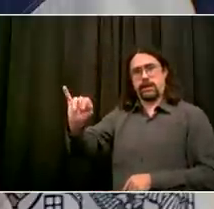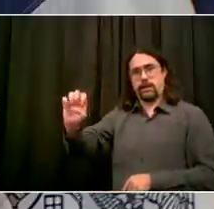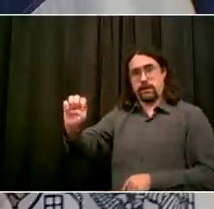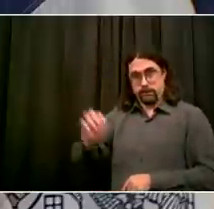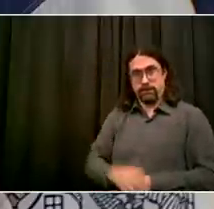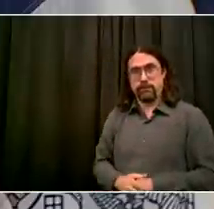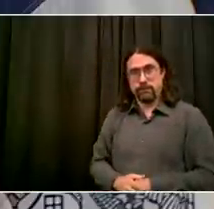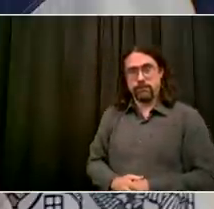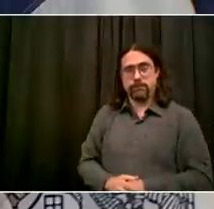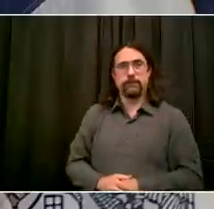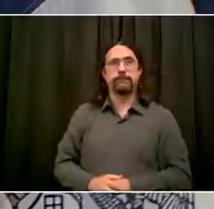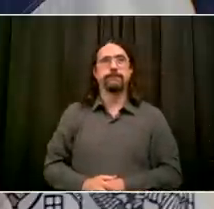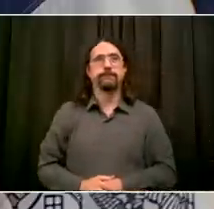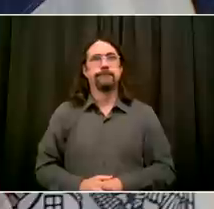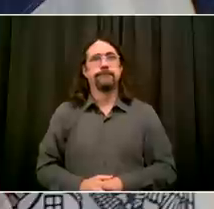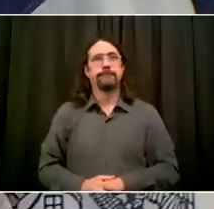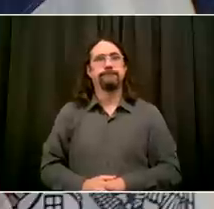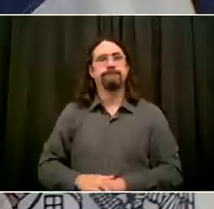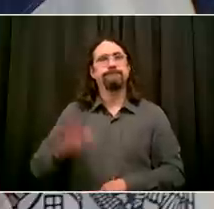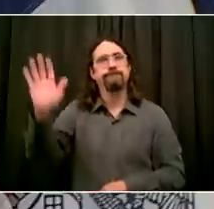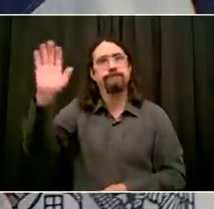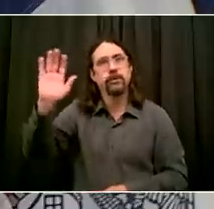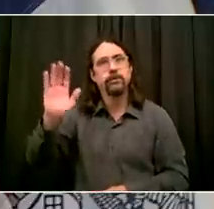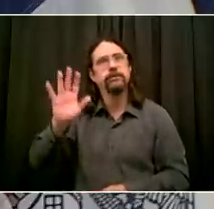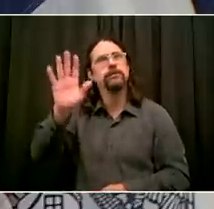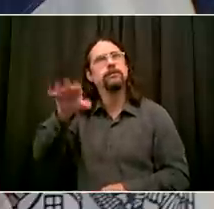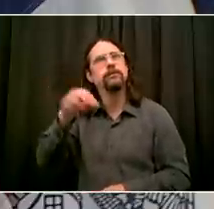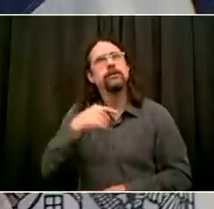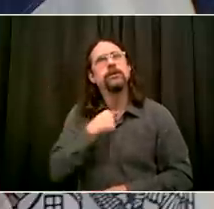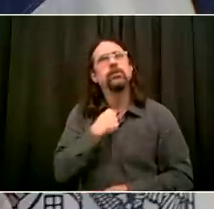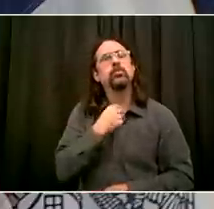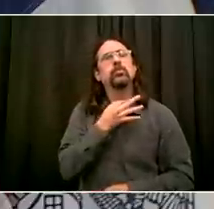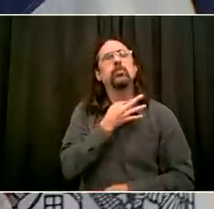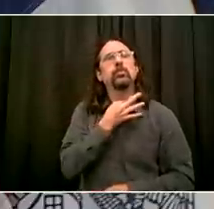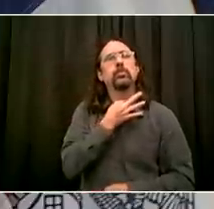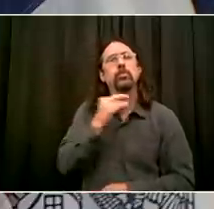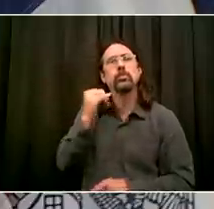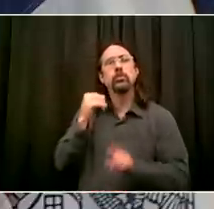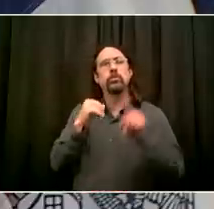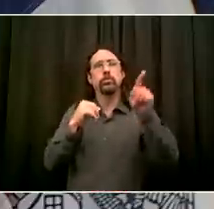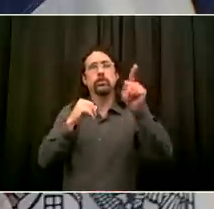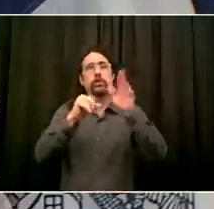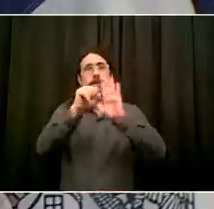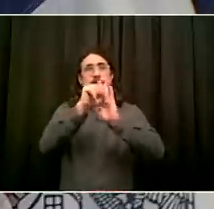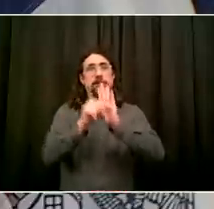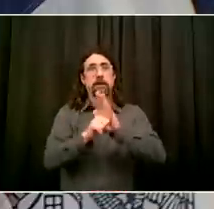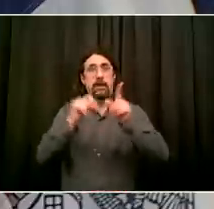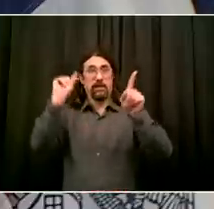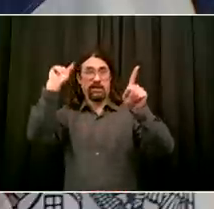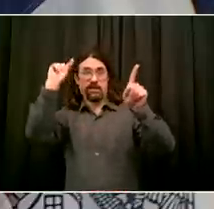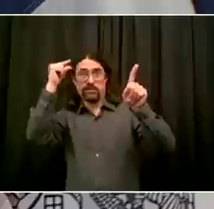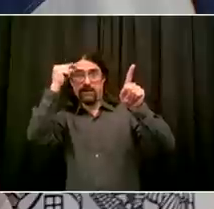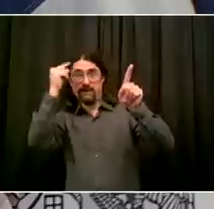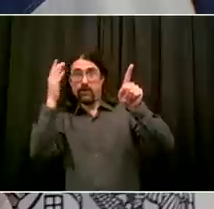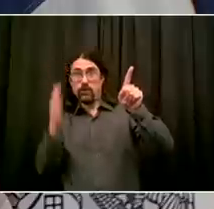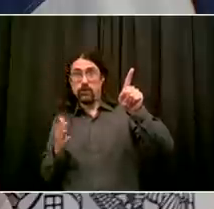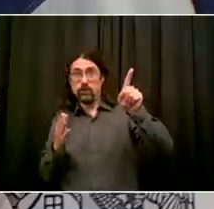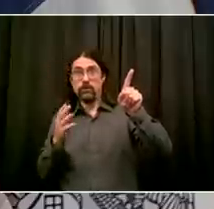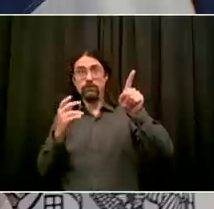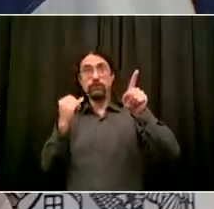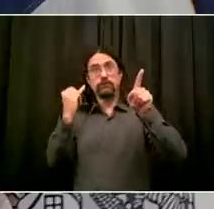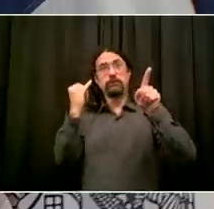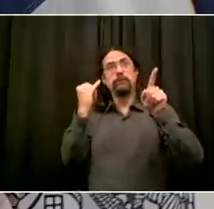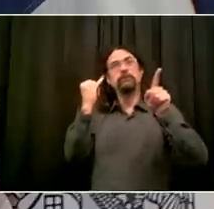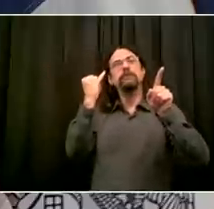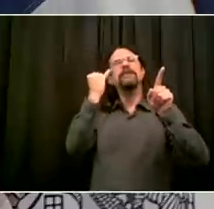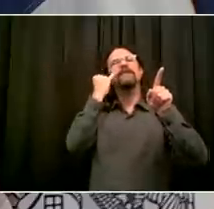non-essential businesses in these 9 zip codes, will the city still move forward and enforce the closure of these businesses? Okay, I've been really clear. I'm